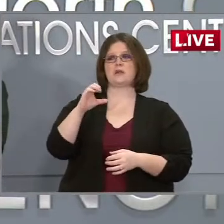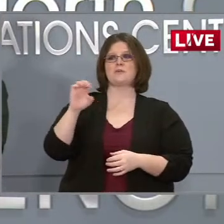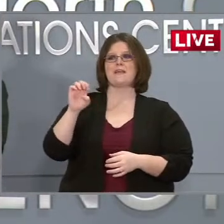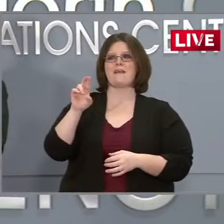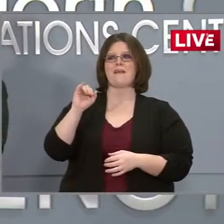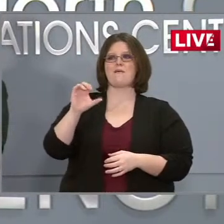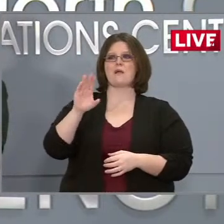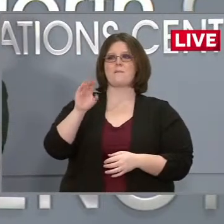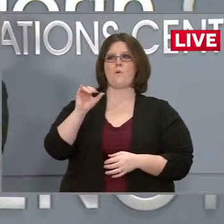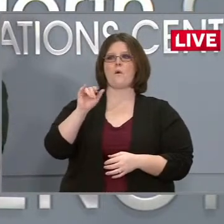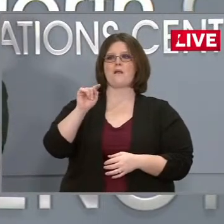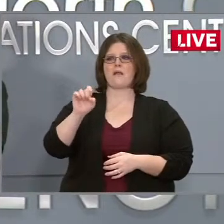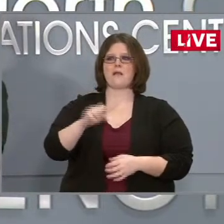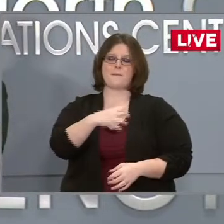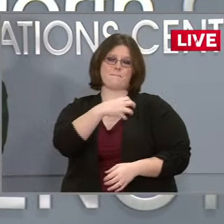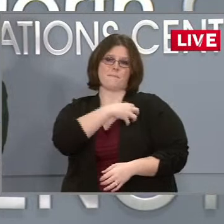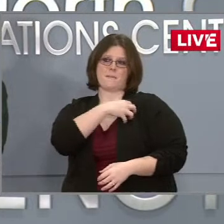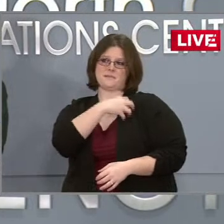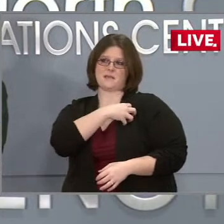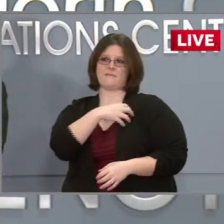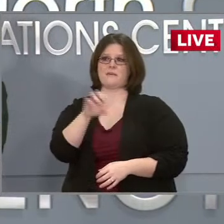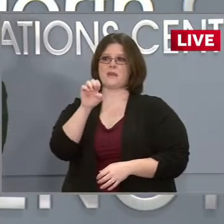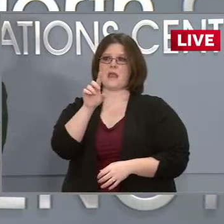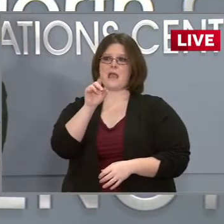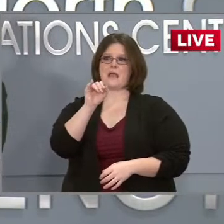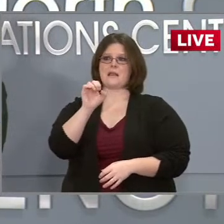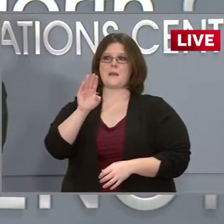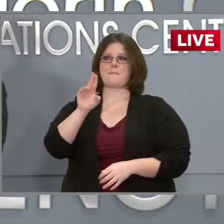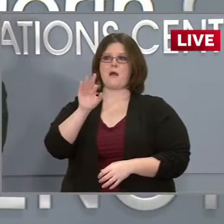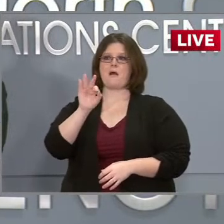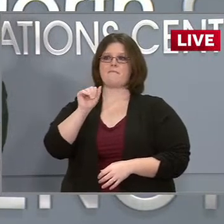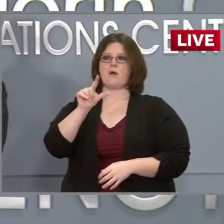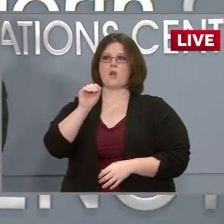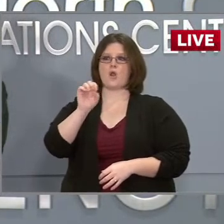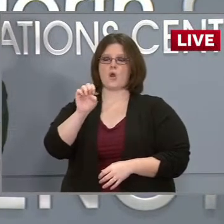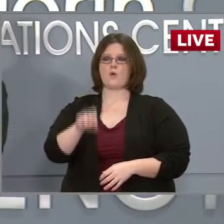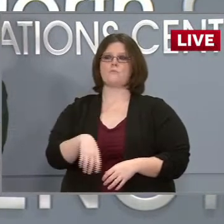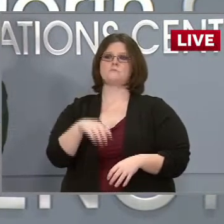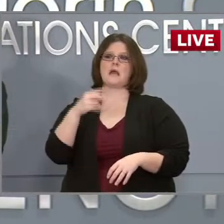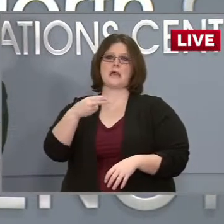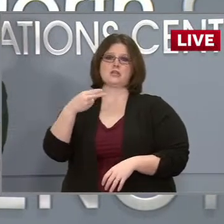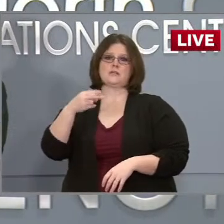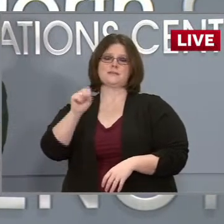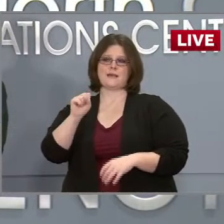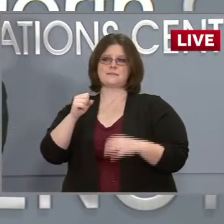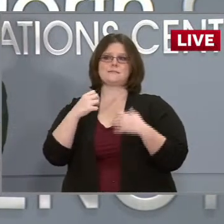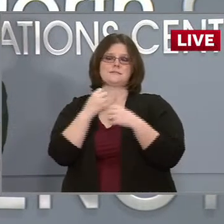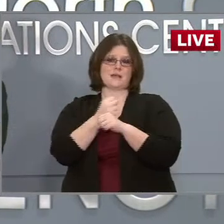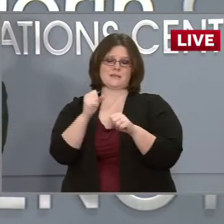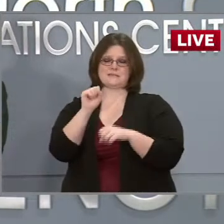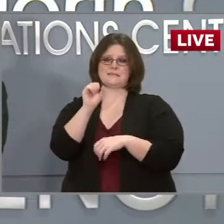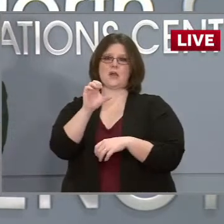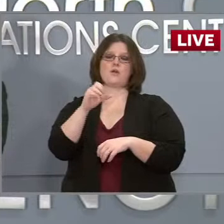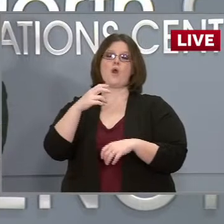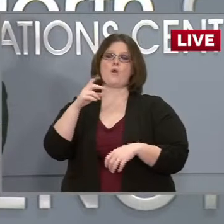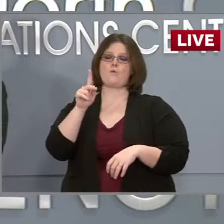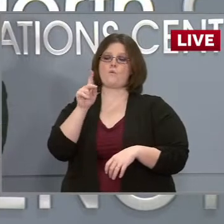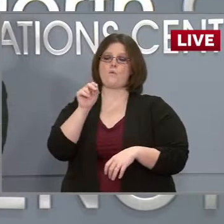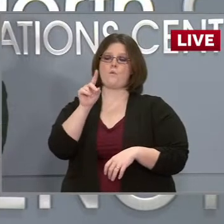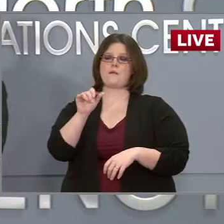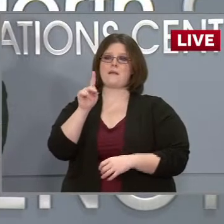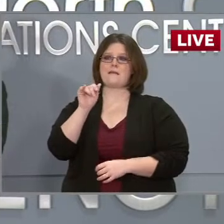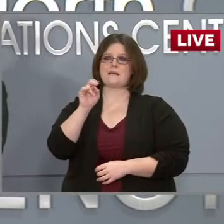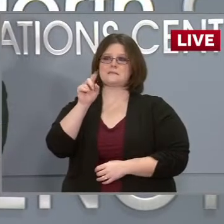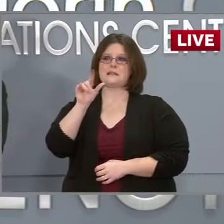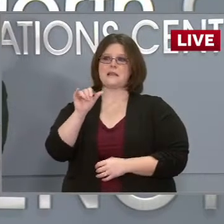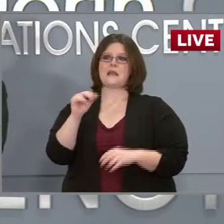Buffalo, Health and Human Services Secretary Cody Kensley, Colonel Freddy Johnson, the commander of the North Carolina Highway Patrol,